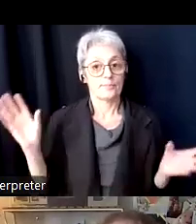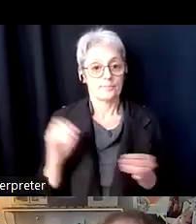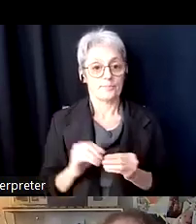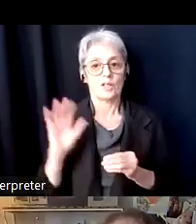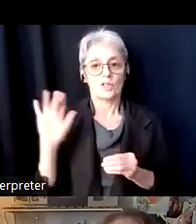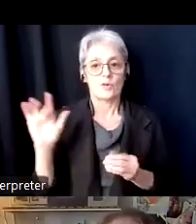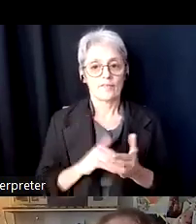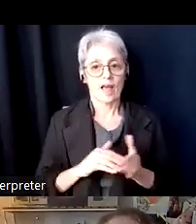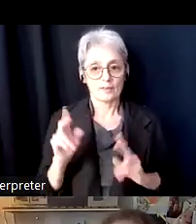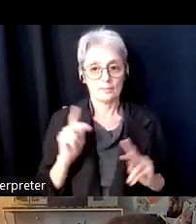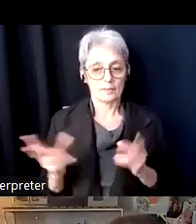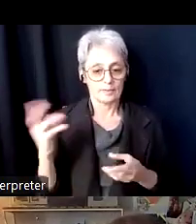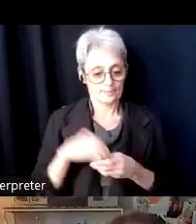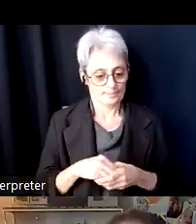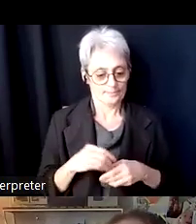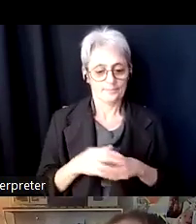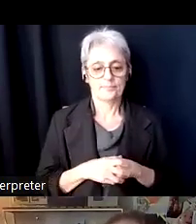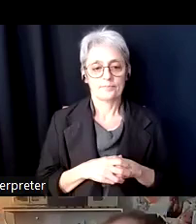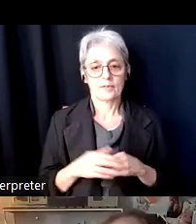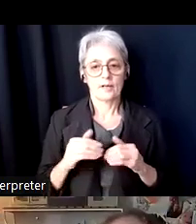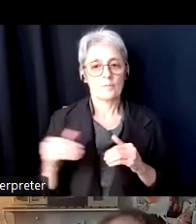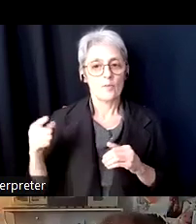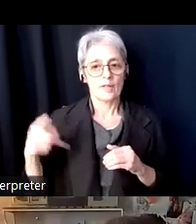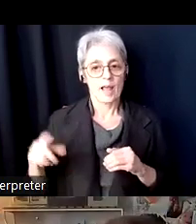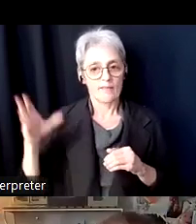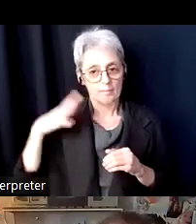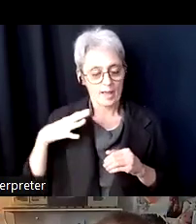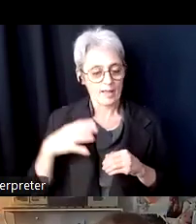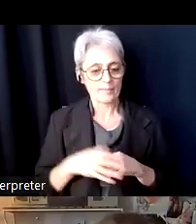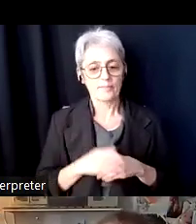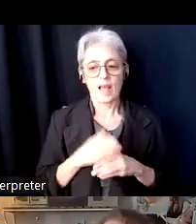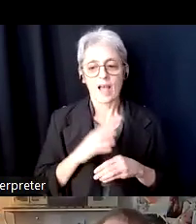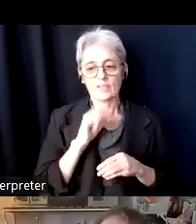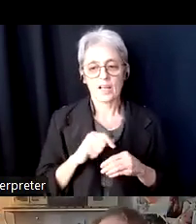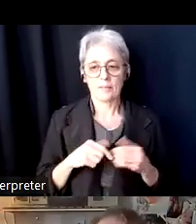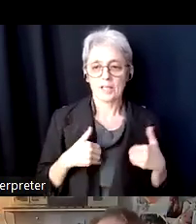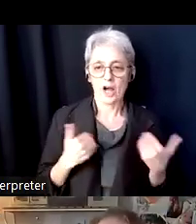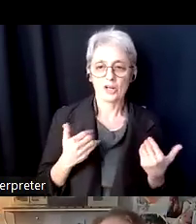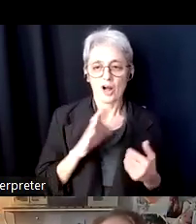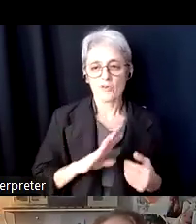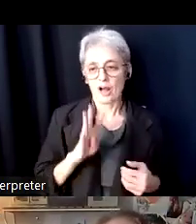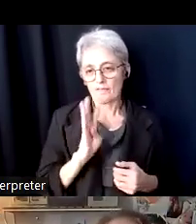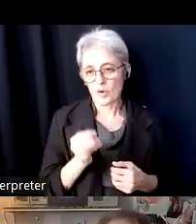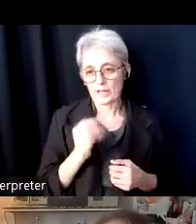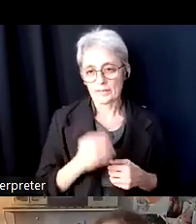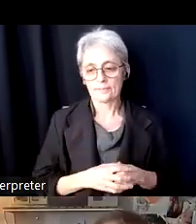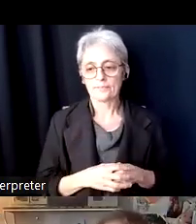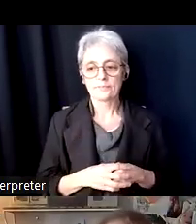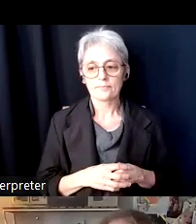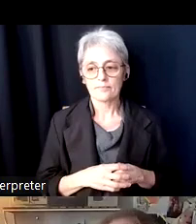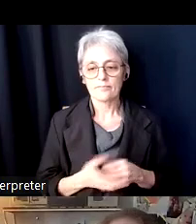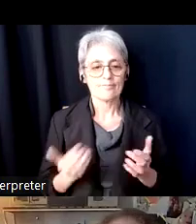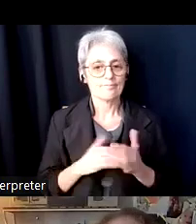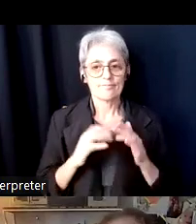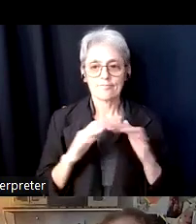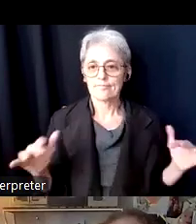individuals, of which more than half are male. The average age was a little younger, around 40. And again, a fairly diverse sample when